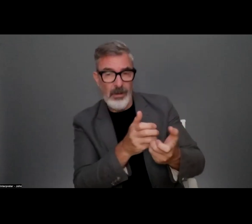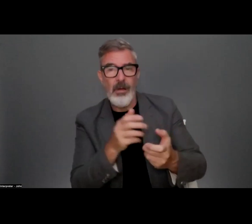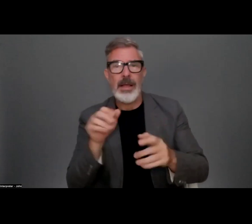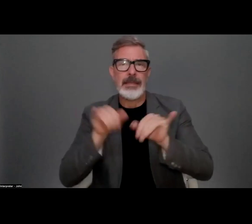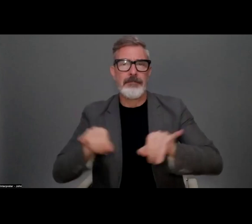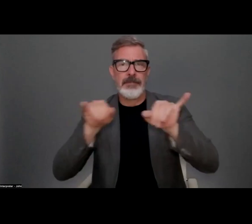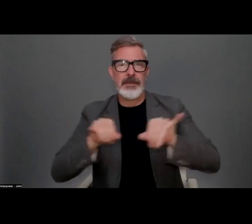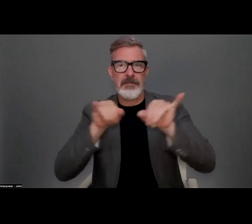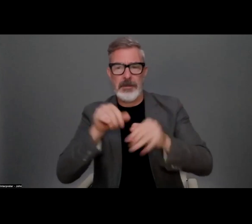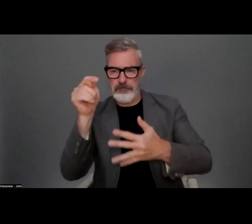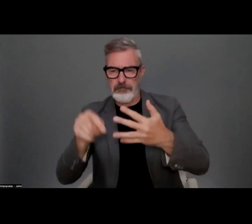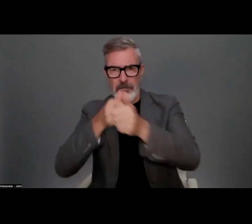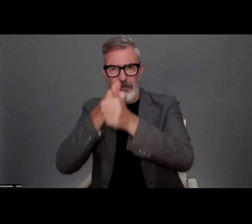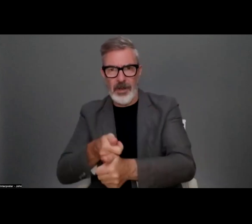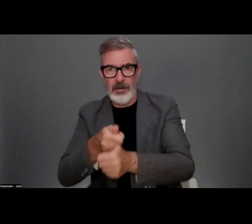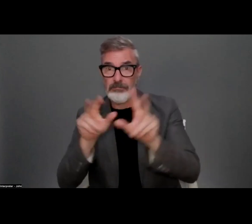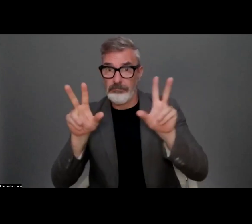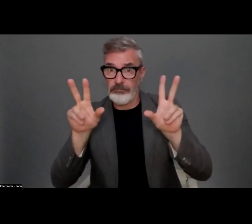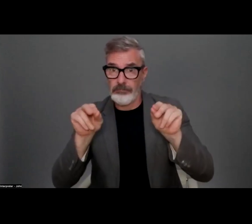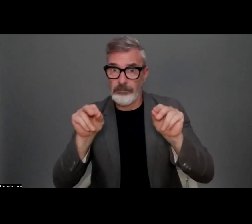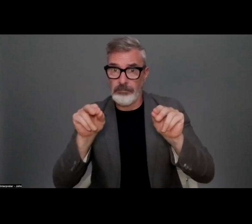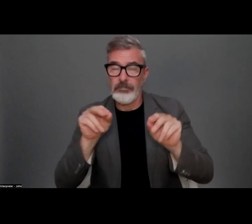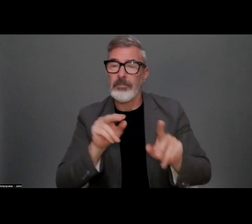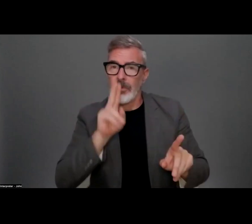However, accommodation is more often a